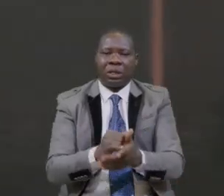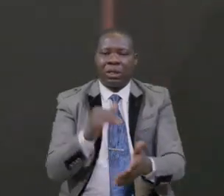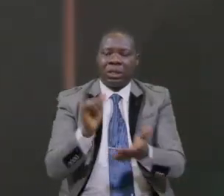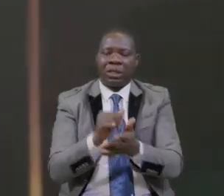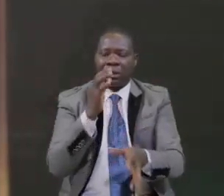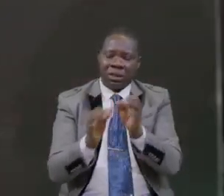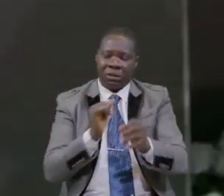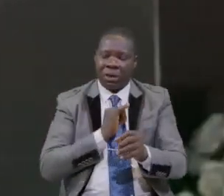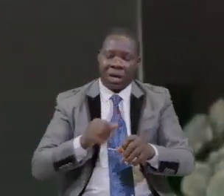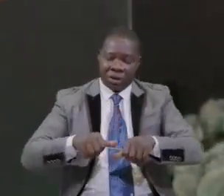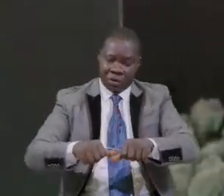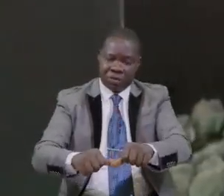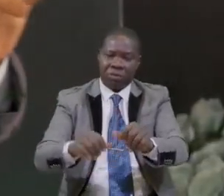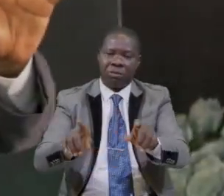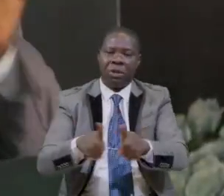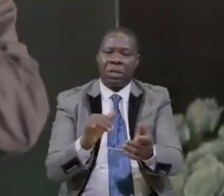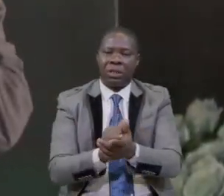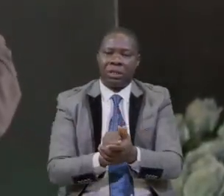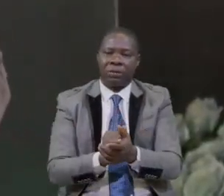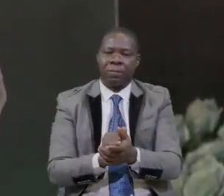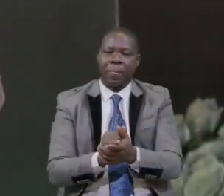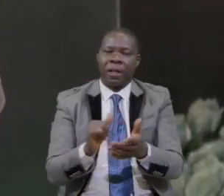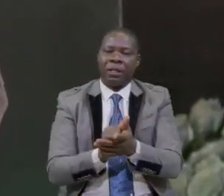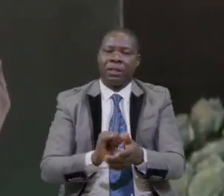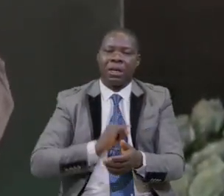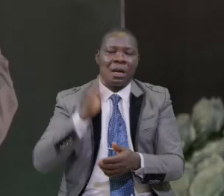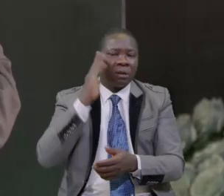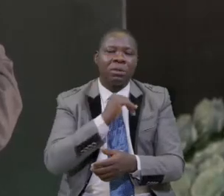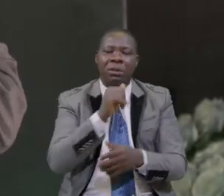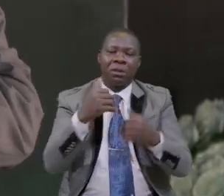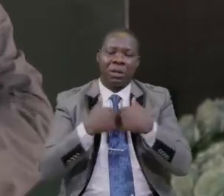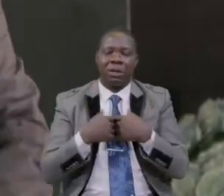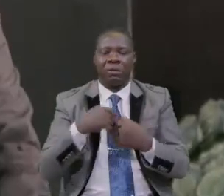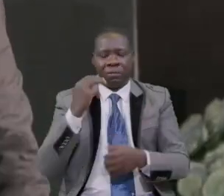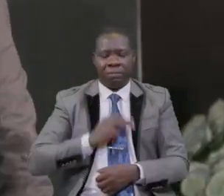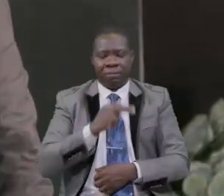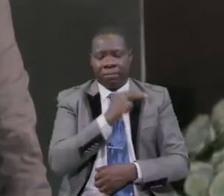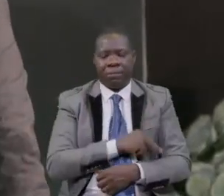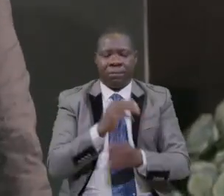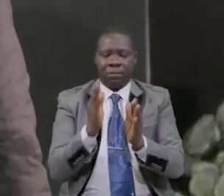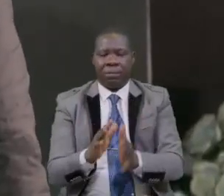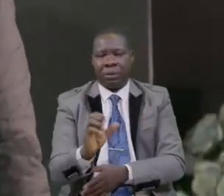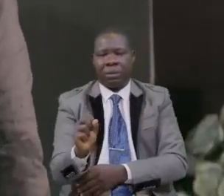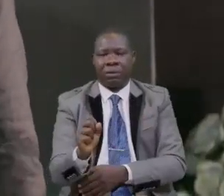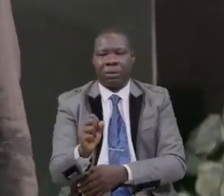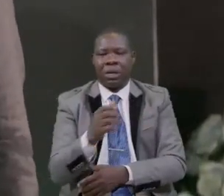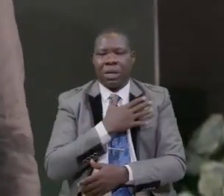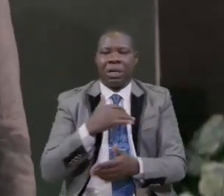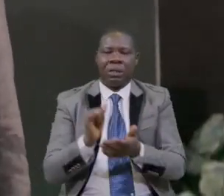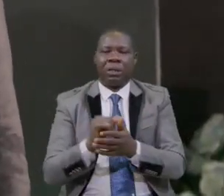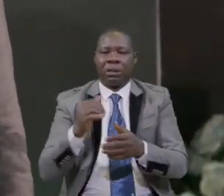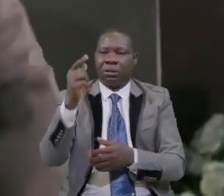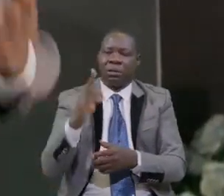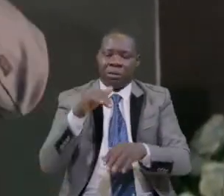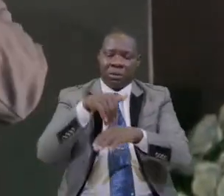that, that I will not have members. And that God sent him to me to tell